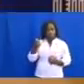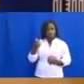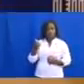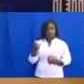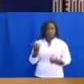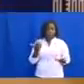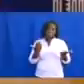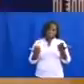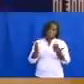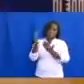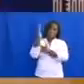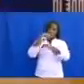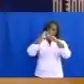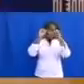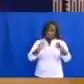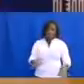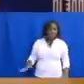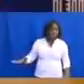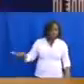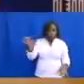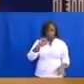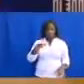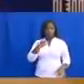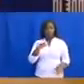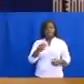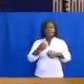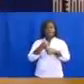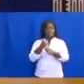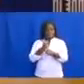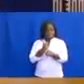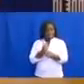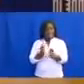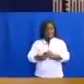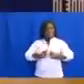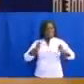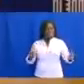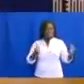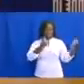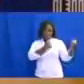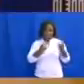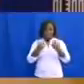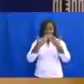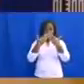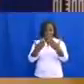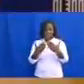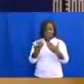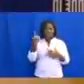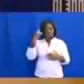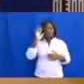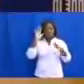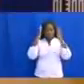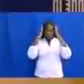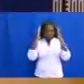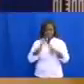May God bless us all in our homeland, Ghana, and make her great and strong. I thank you for your attention.